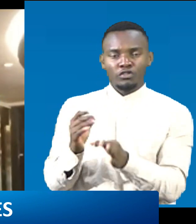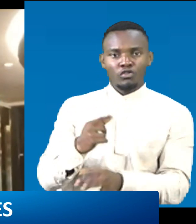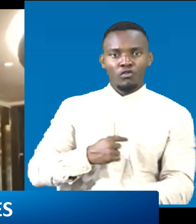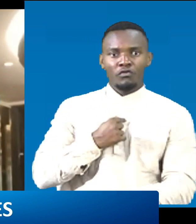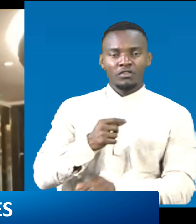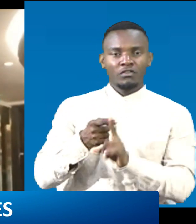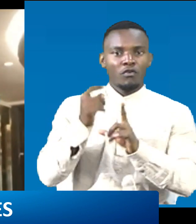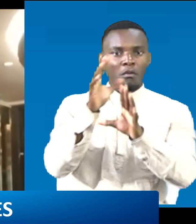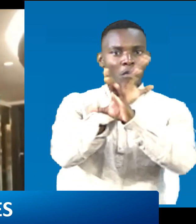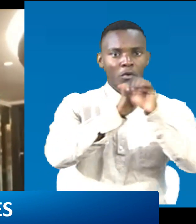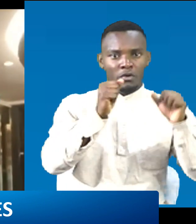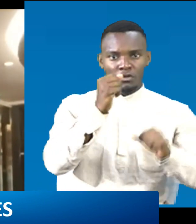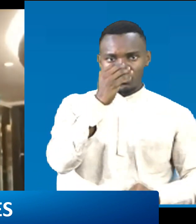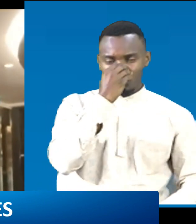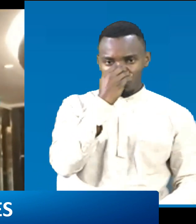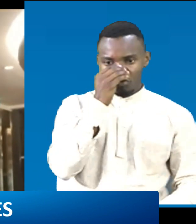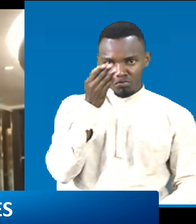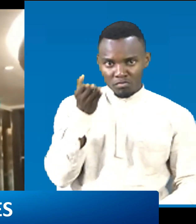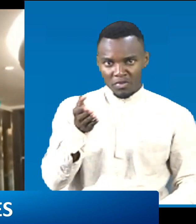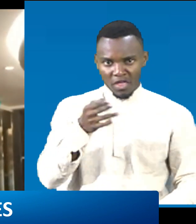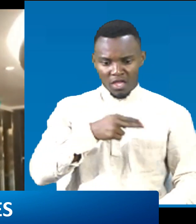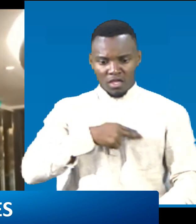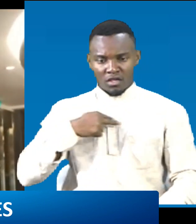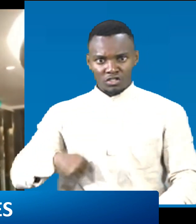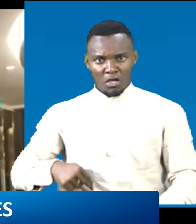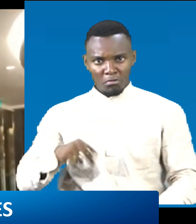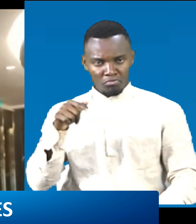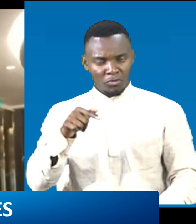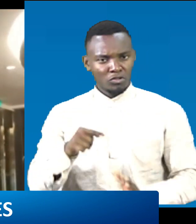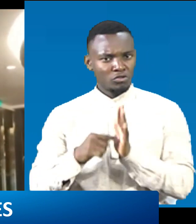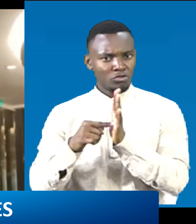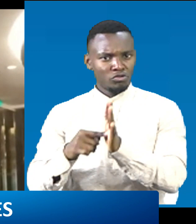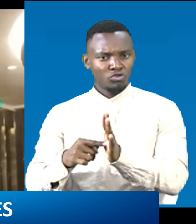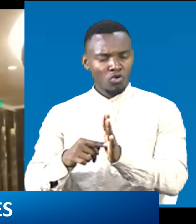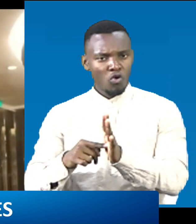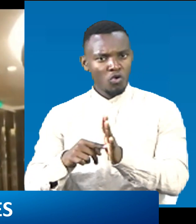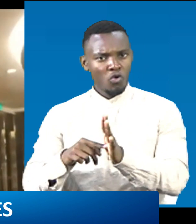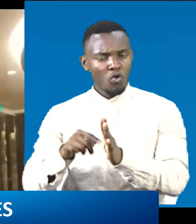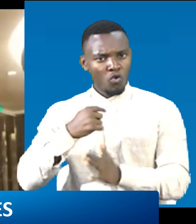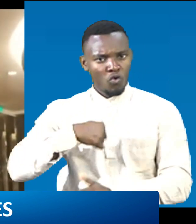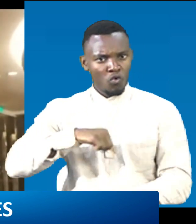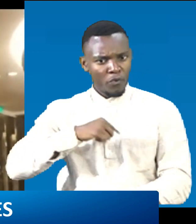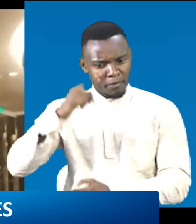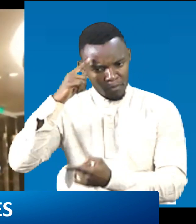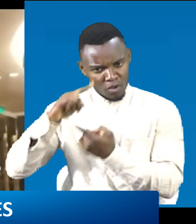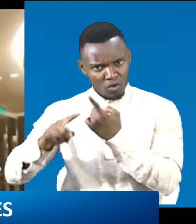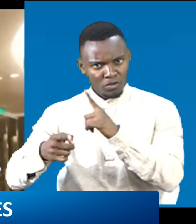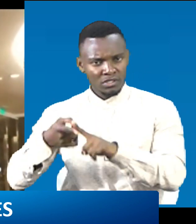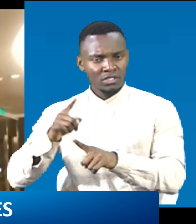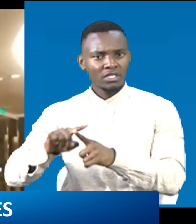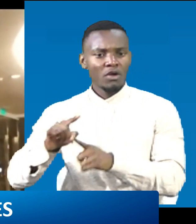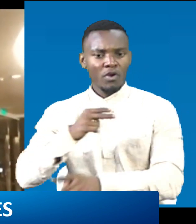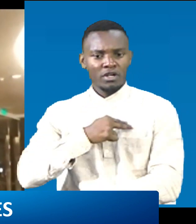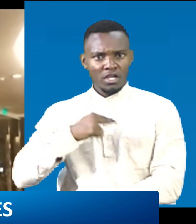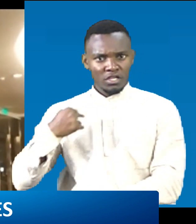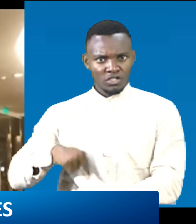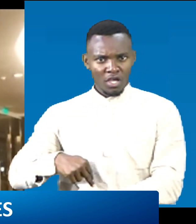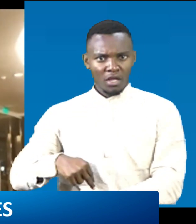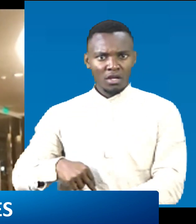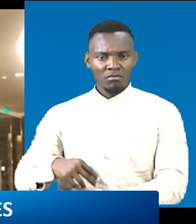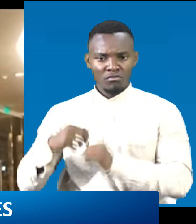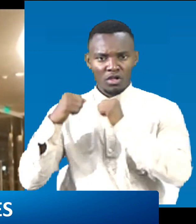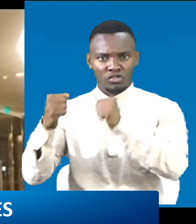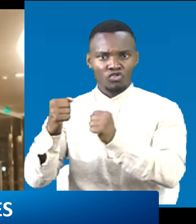China really sends a strong signal that we consider China to be an important partner. We consider China to